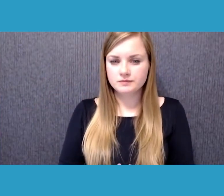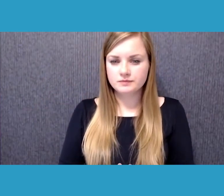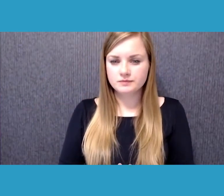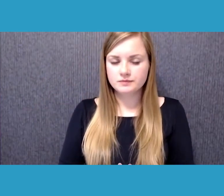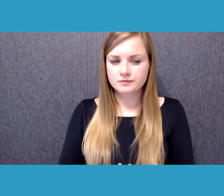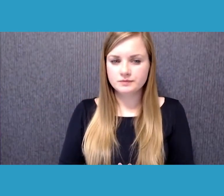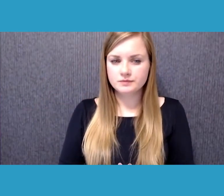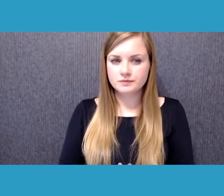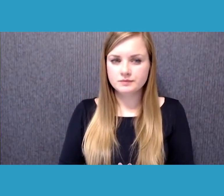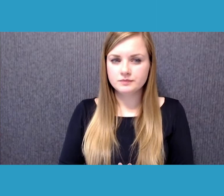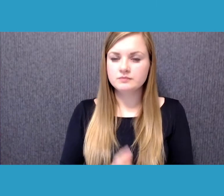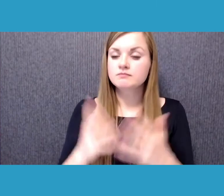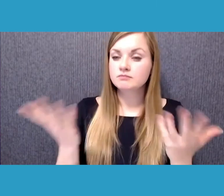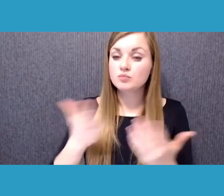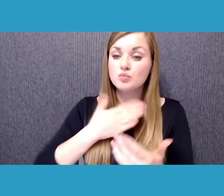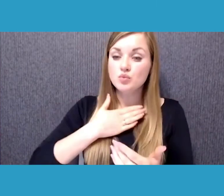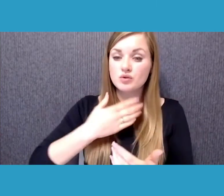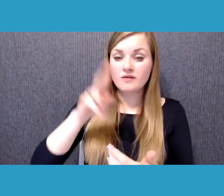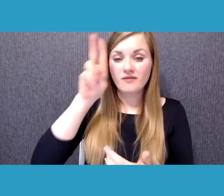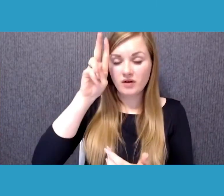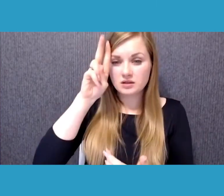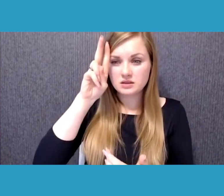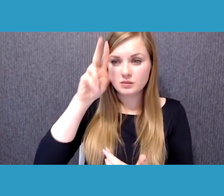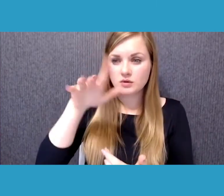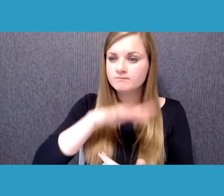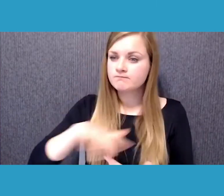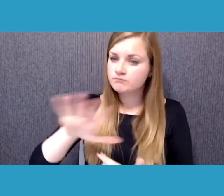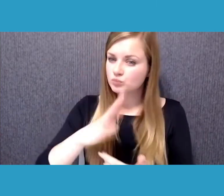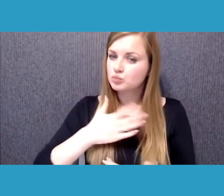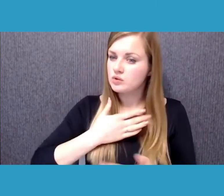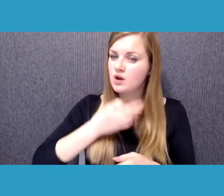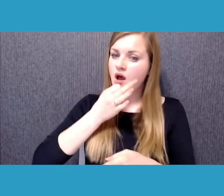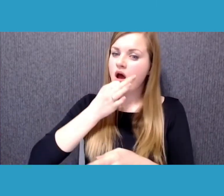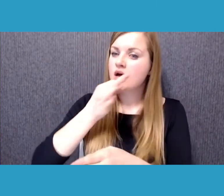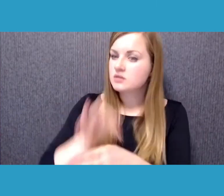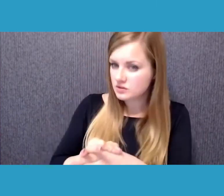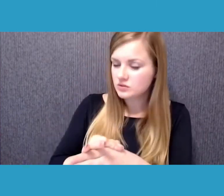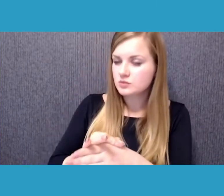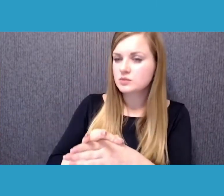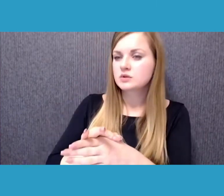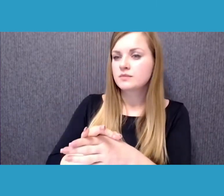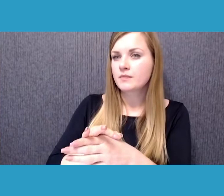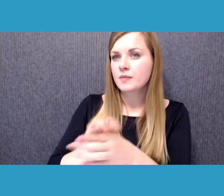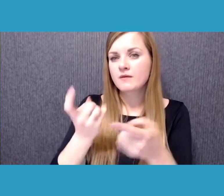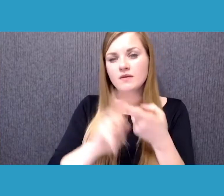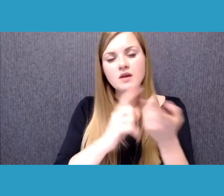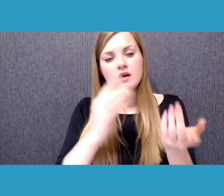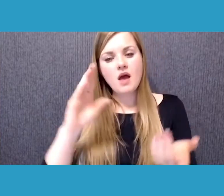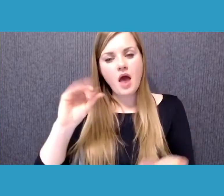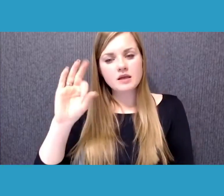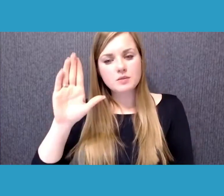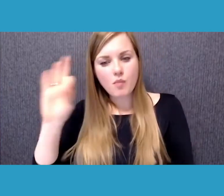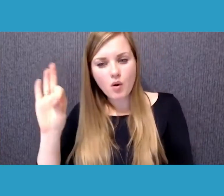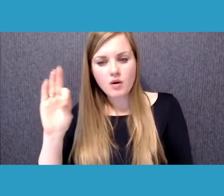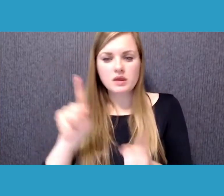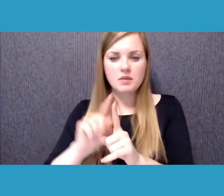Why? The court has addressed this, and I'm not going to further elaborate on that. And it's being addressed by